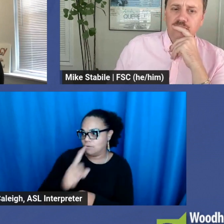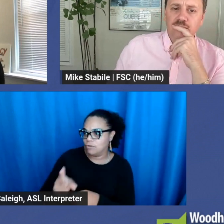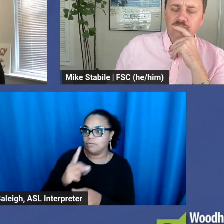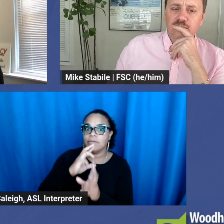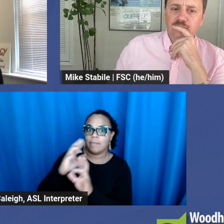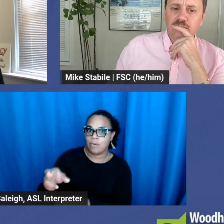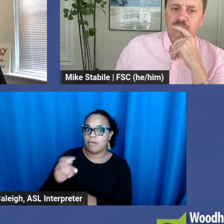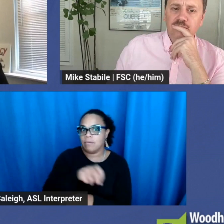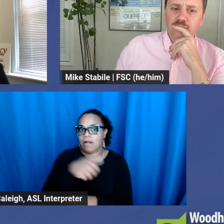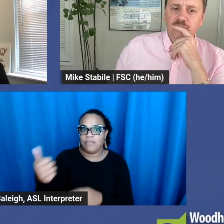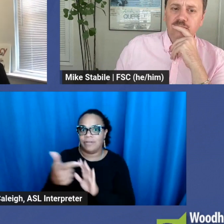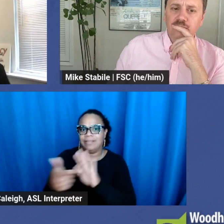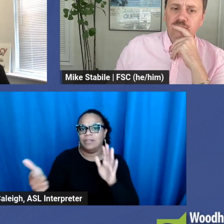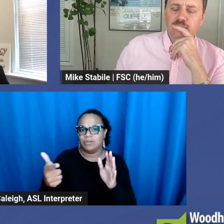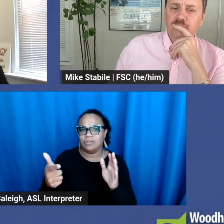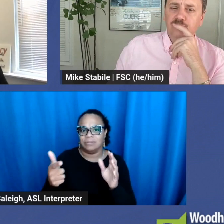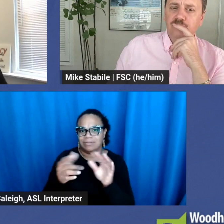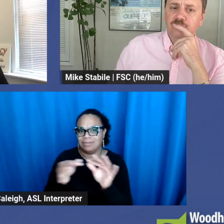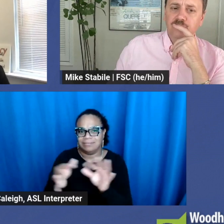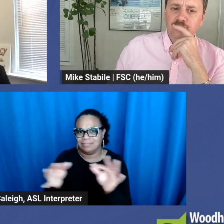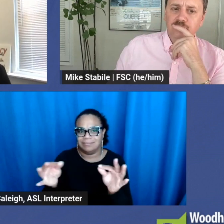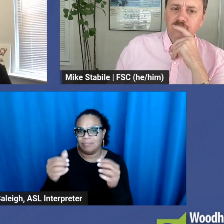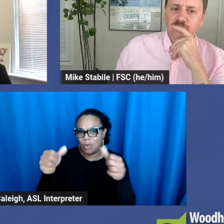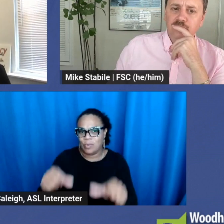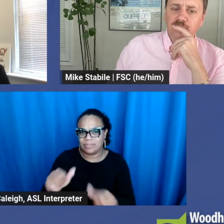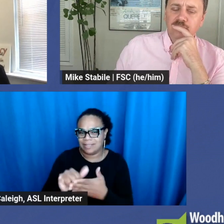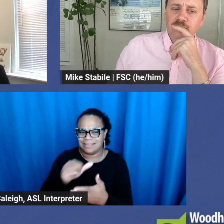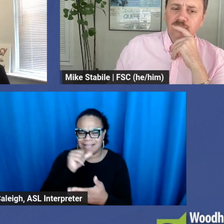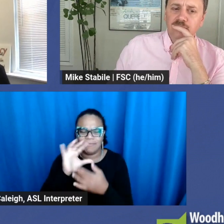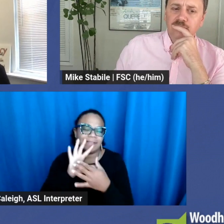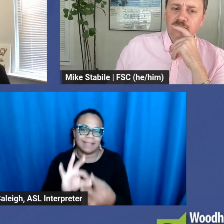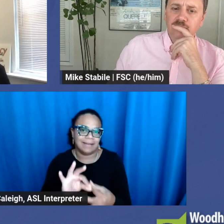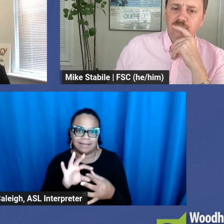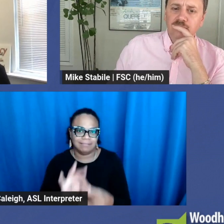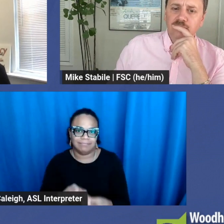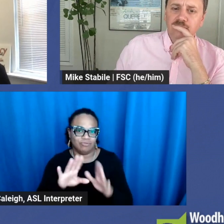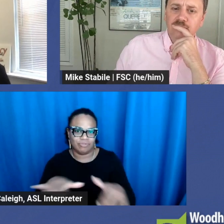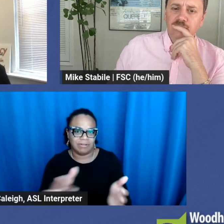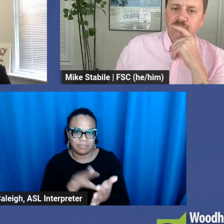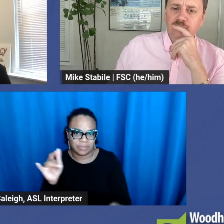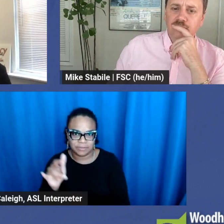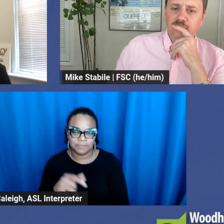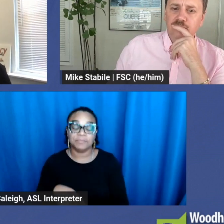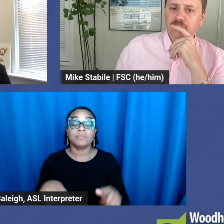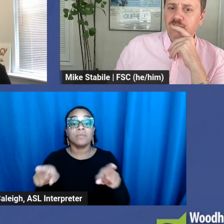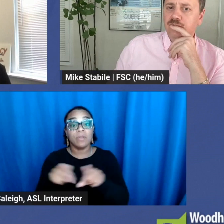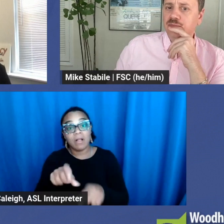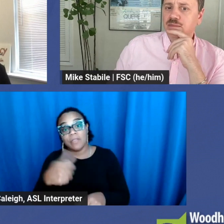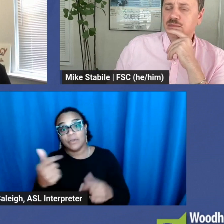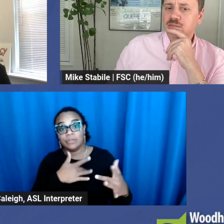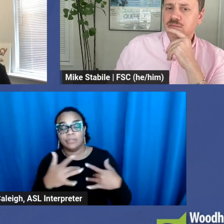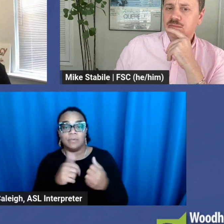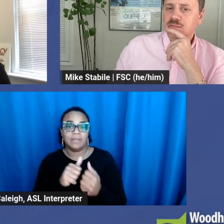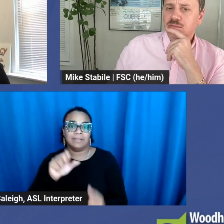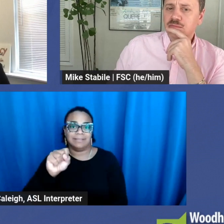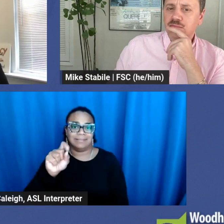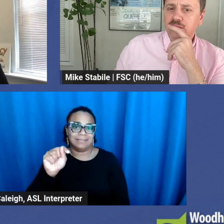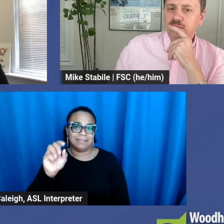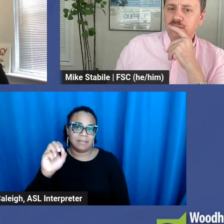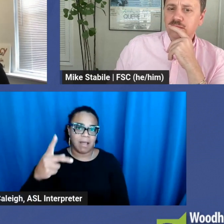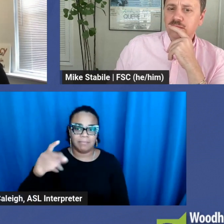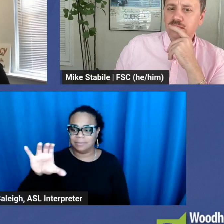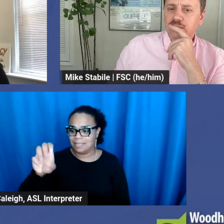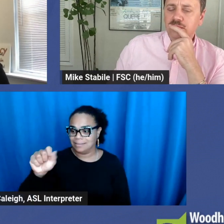lawful speech that has nothing to do with child exploitation. There's also a concern with the Stop CSAM Act that it would create